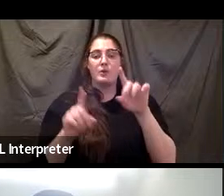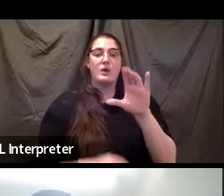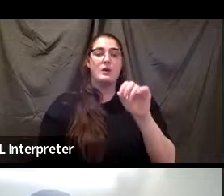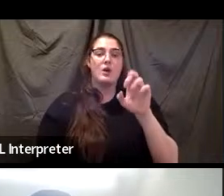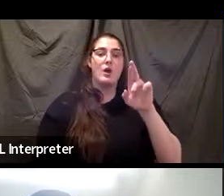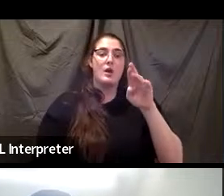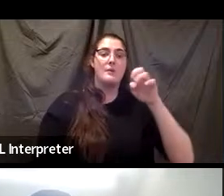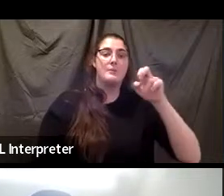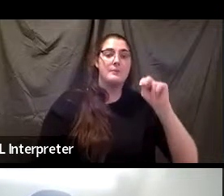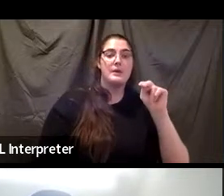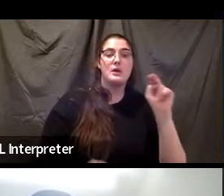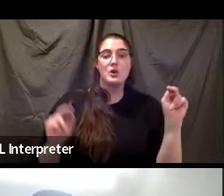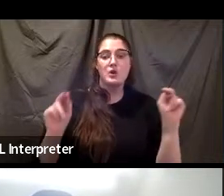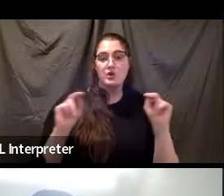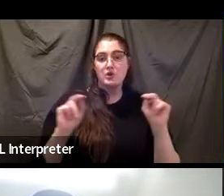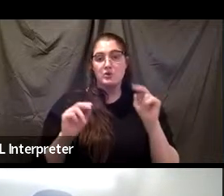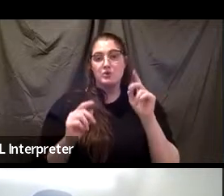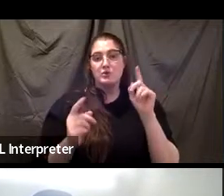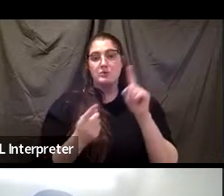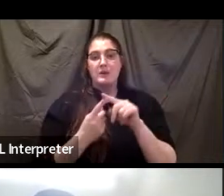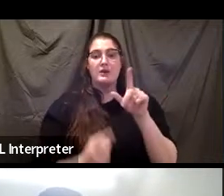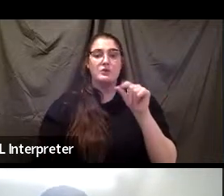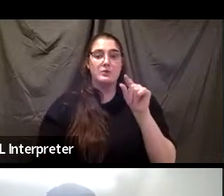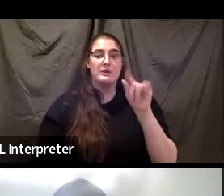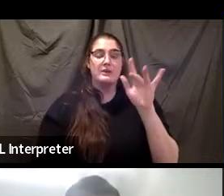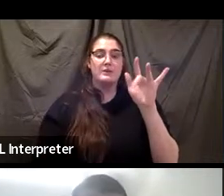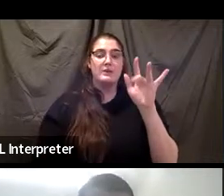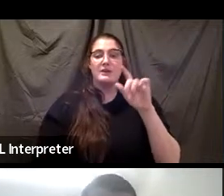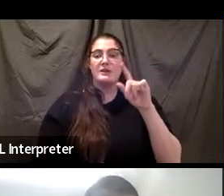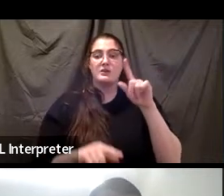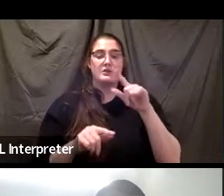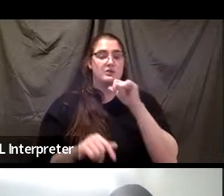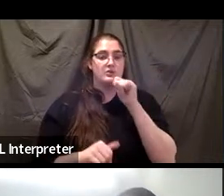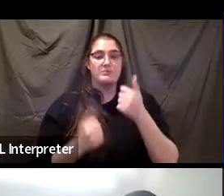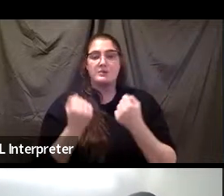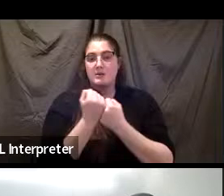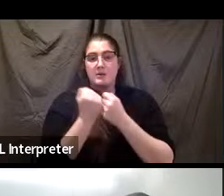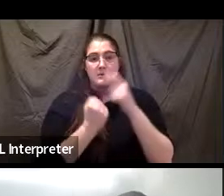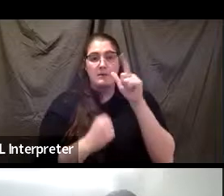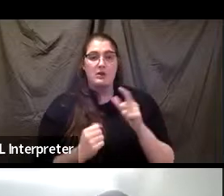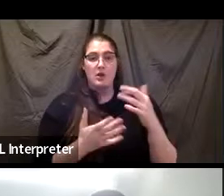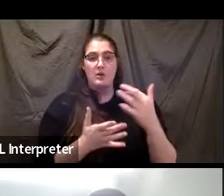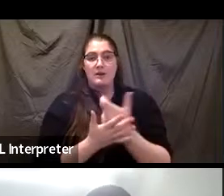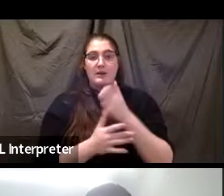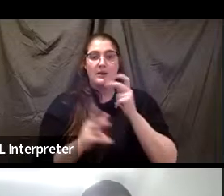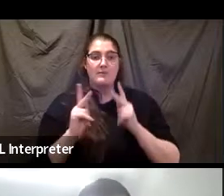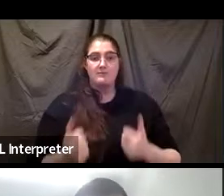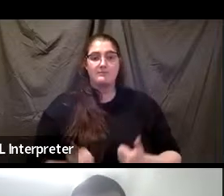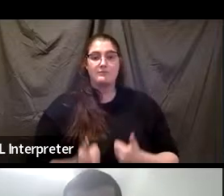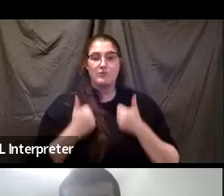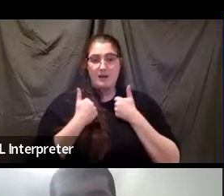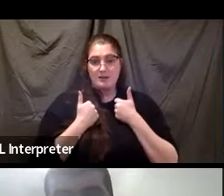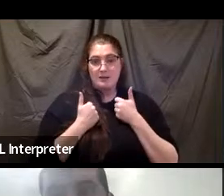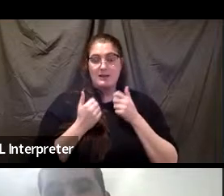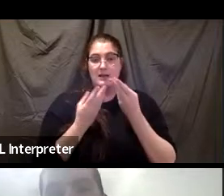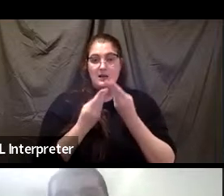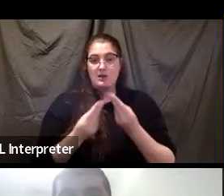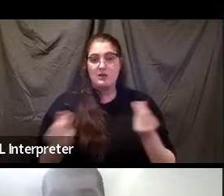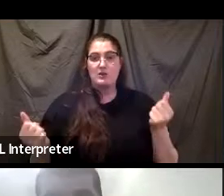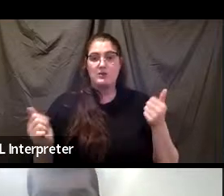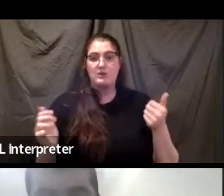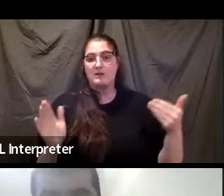backs of low-income residents. And the resolution just going